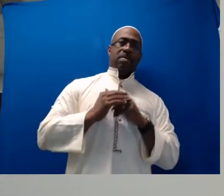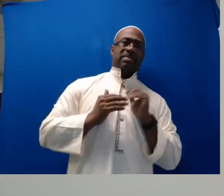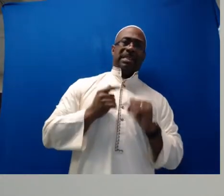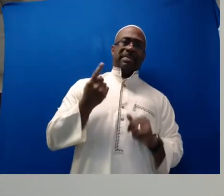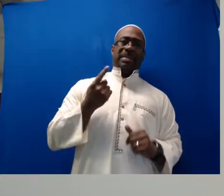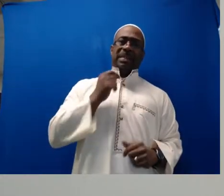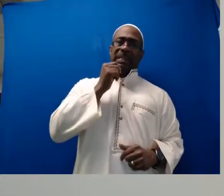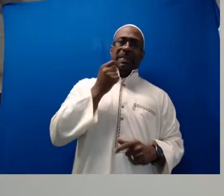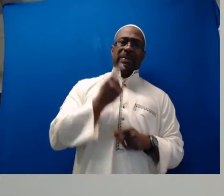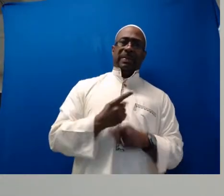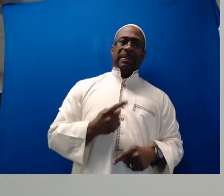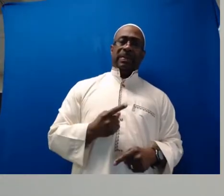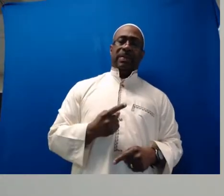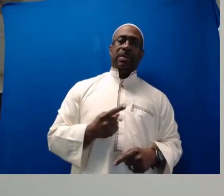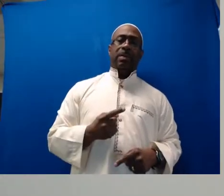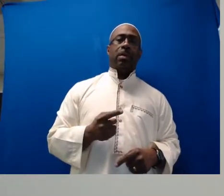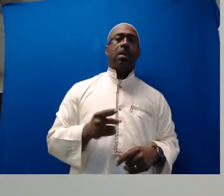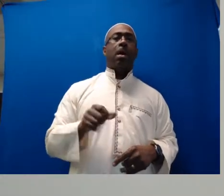What else?